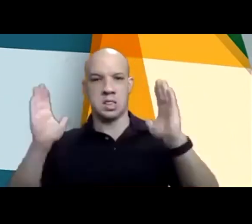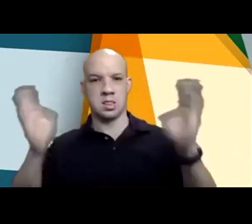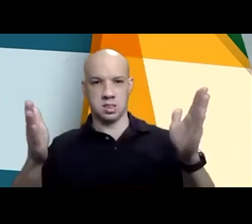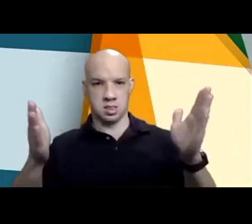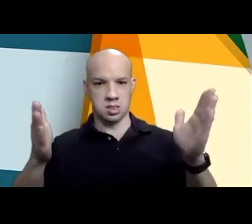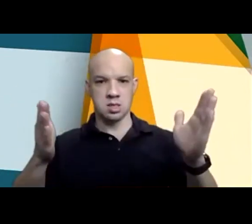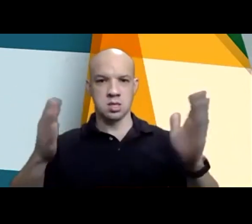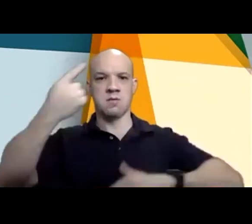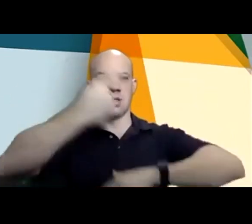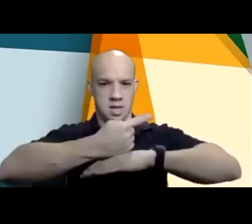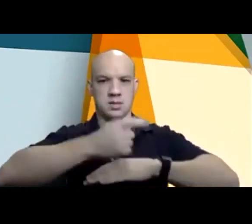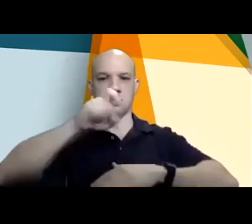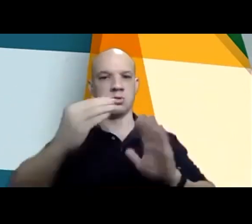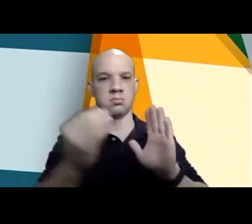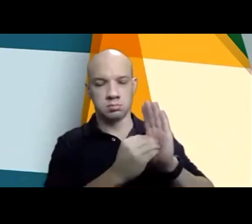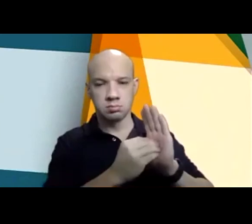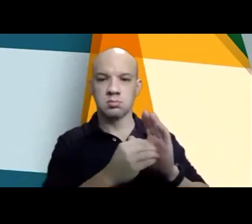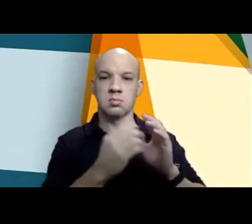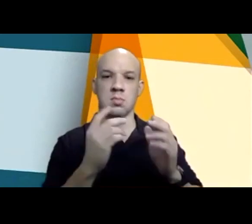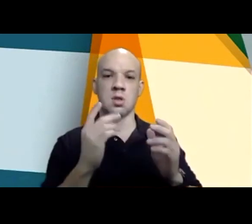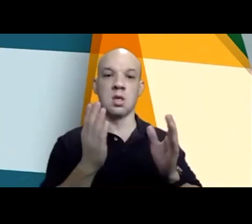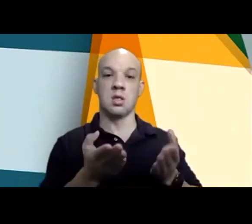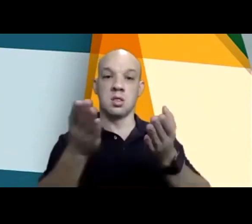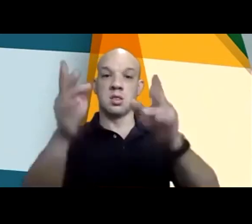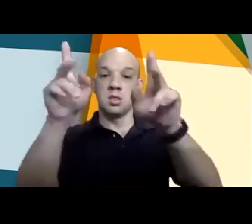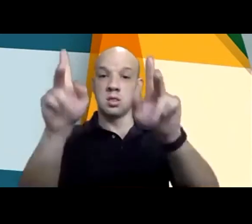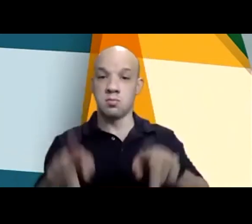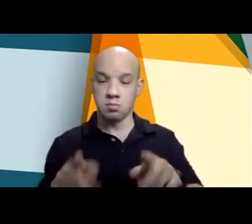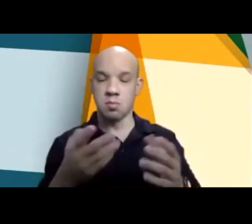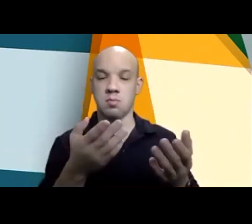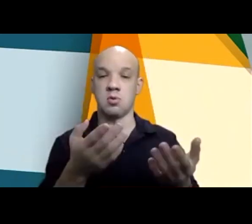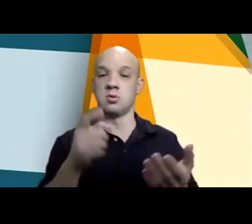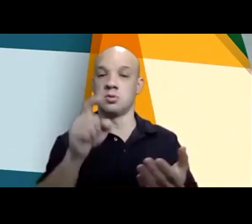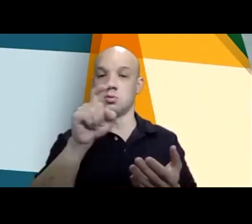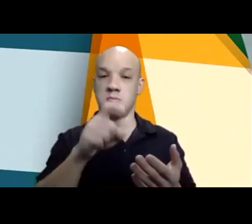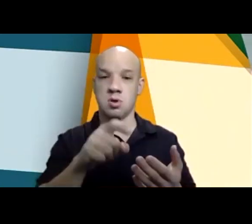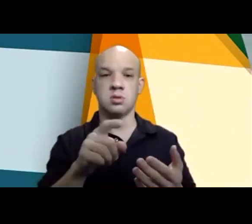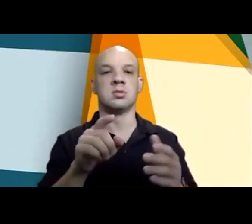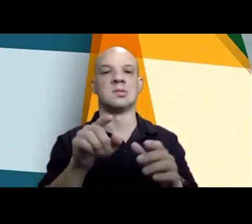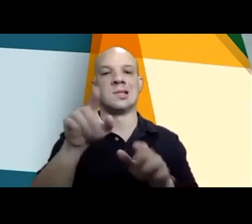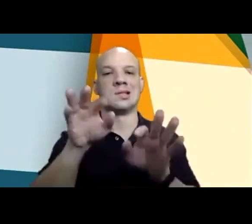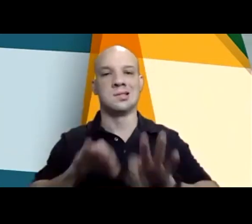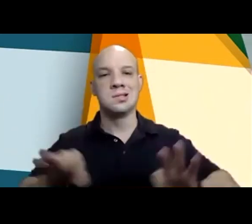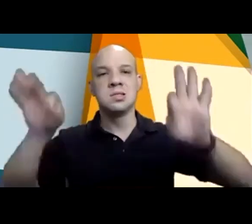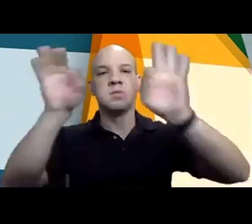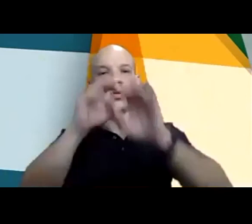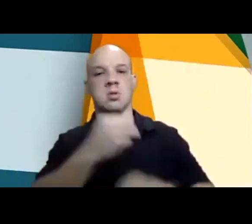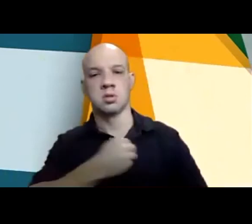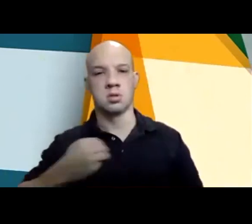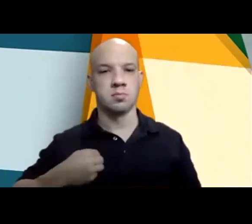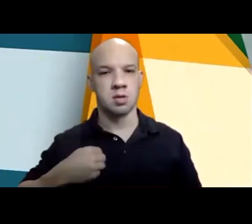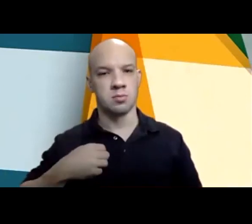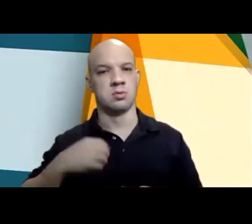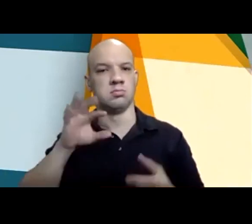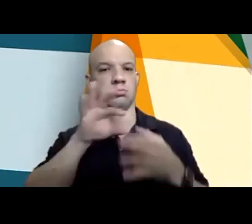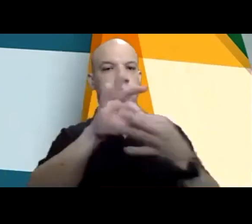proposer must fill the key team members' information as part of Exhibit C. Please